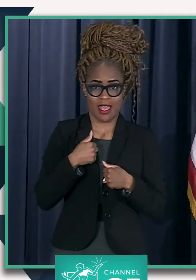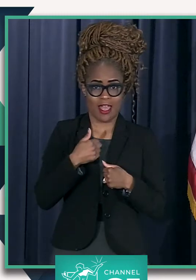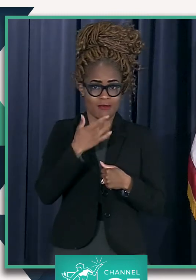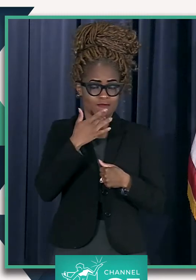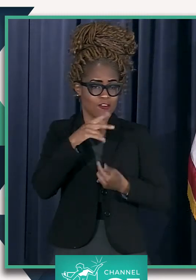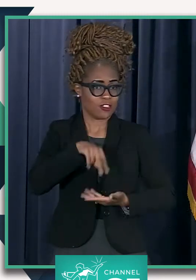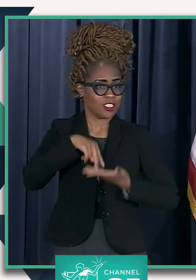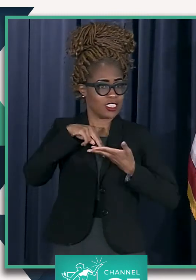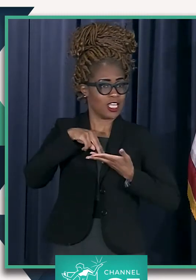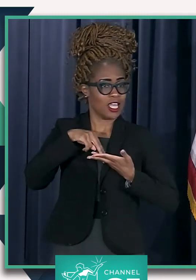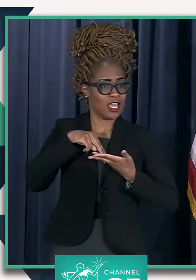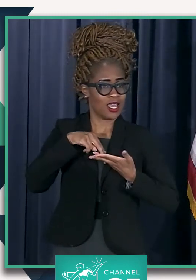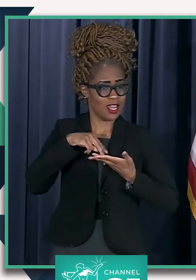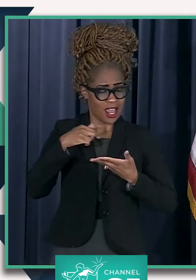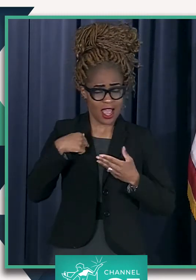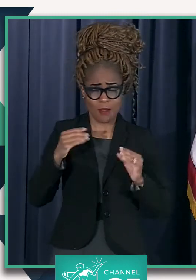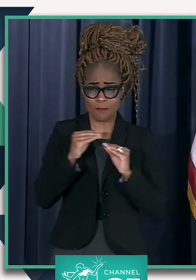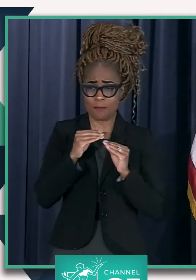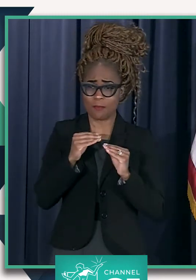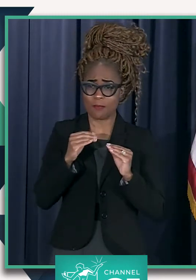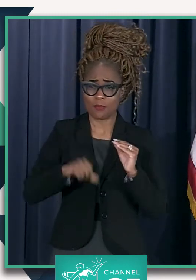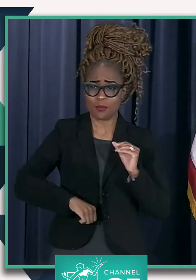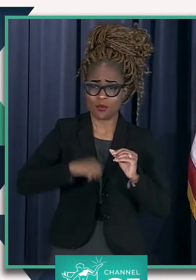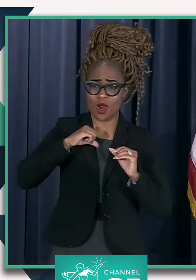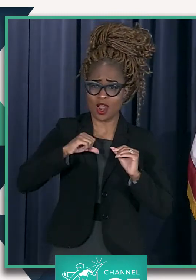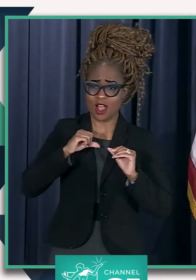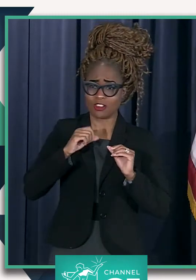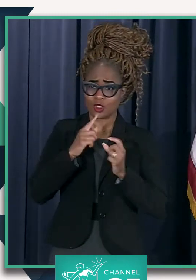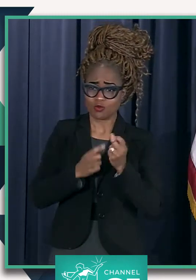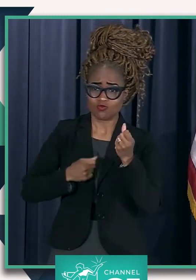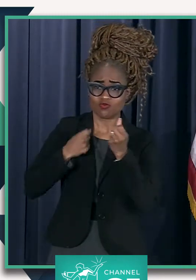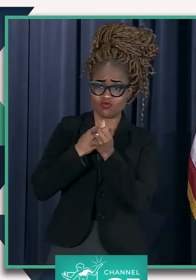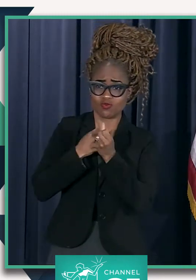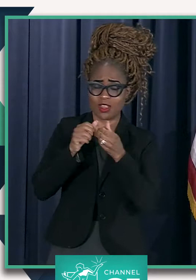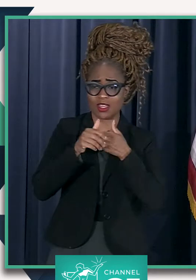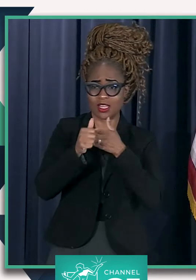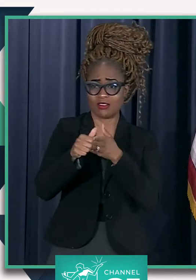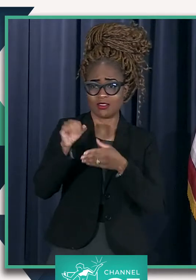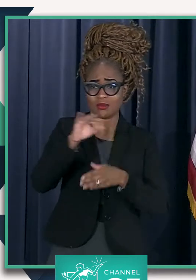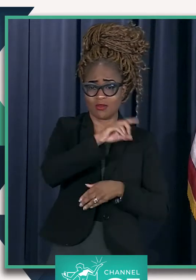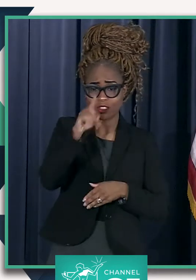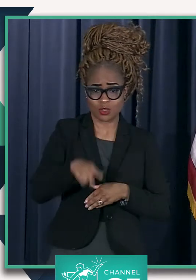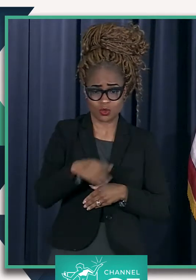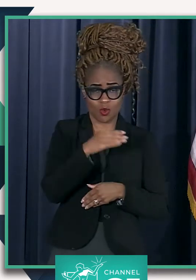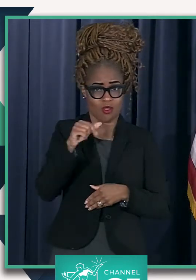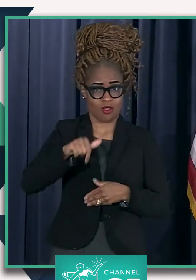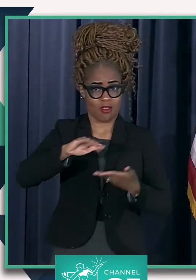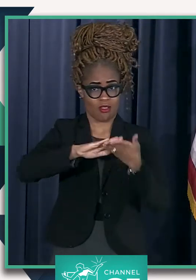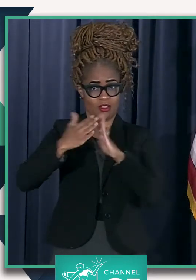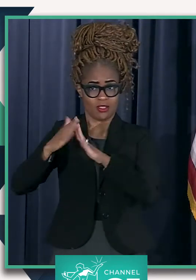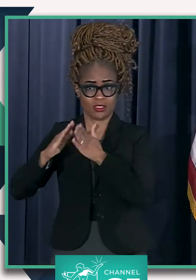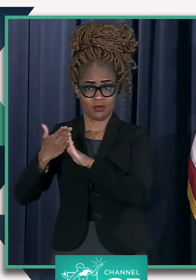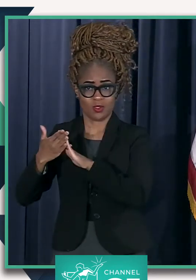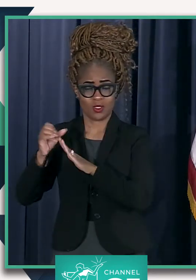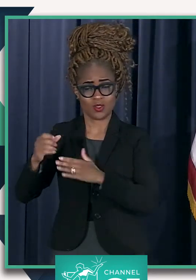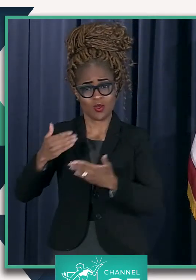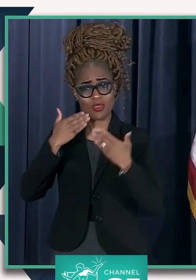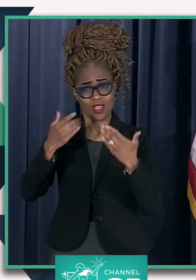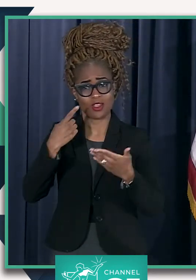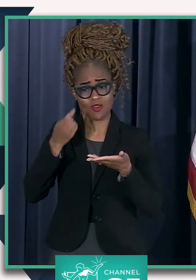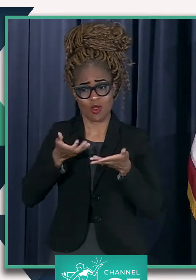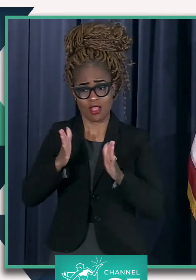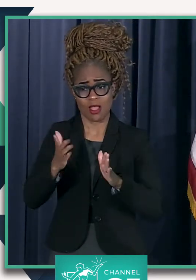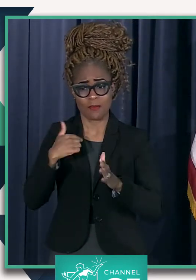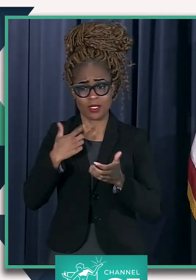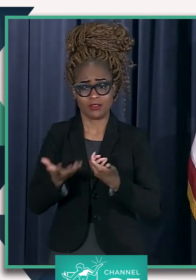no group of people I'm prouder to stand with than the leadership of Detroit and this community. So I thank you for allowing me to be part of this